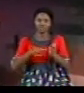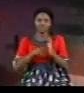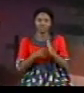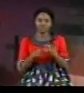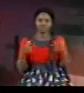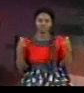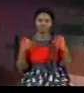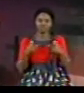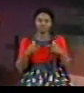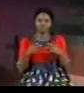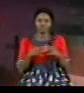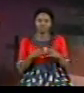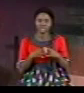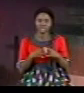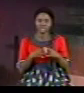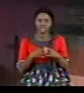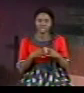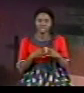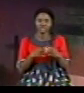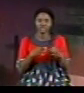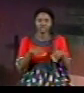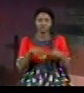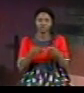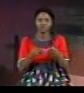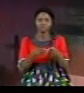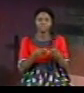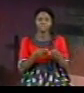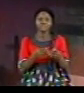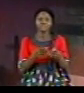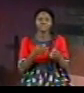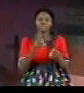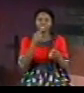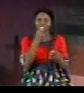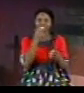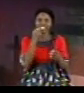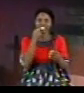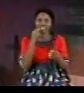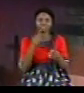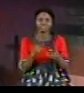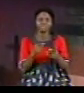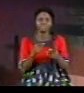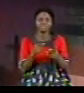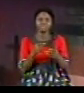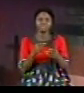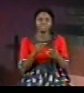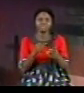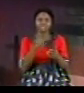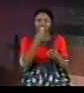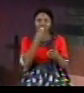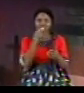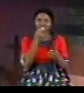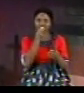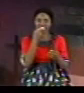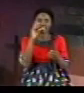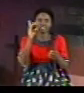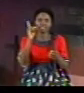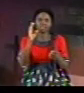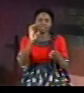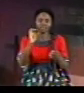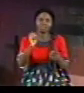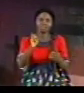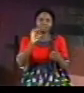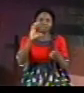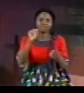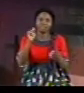mouth odor. You can't even stay where I'm talking because you'll be like, oh God, your mouth is smell. So yesterday I was totally healed from